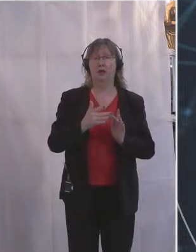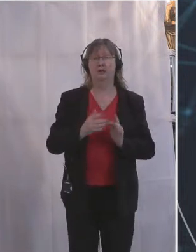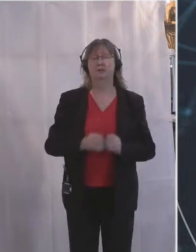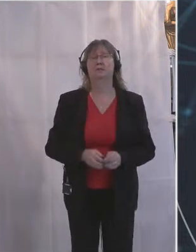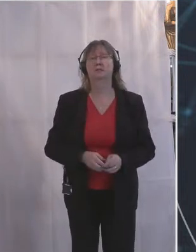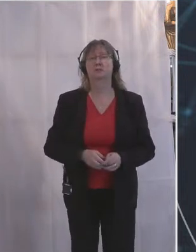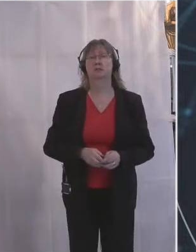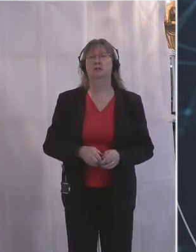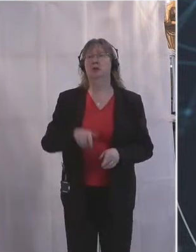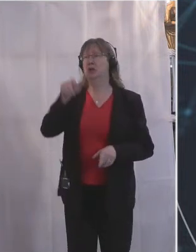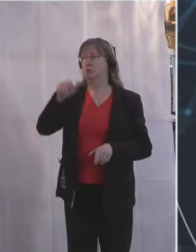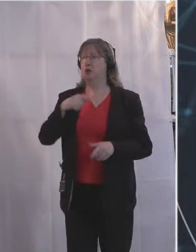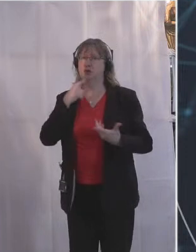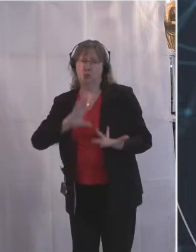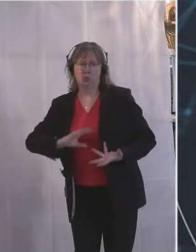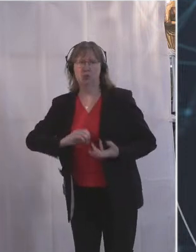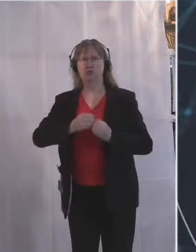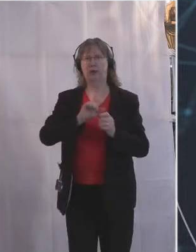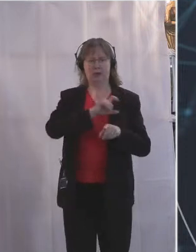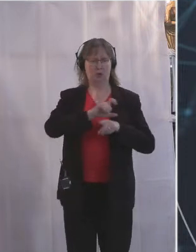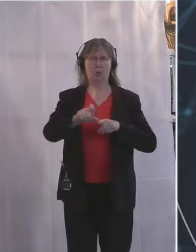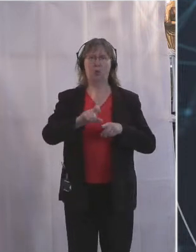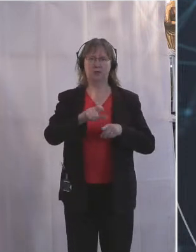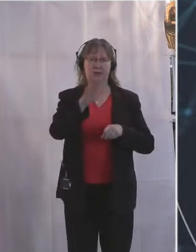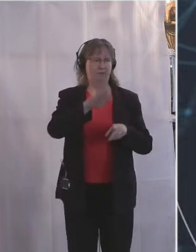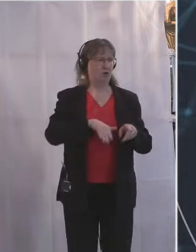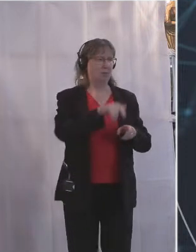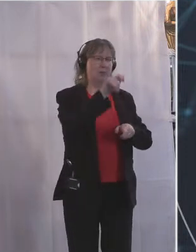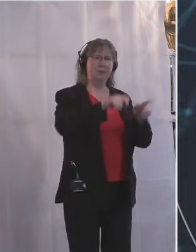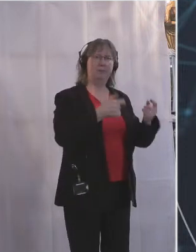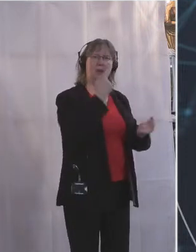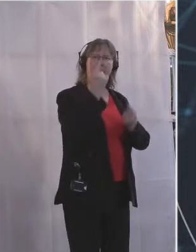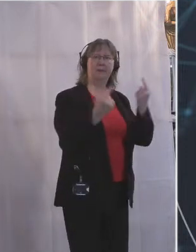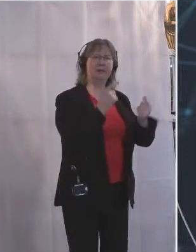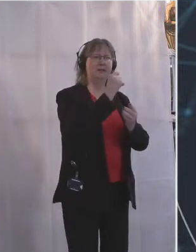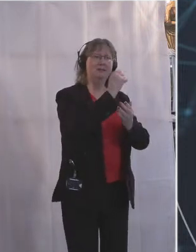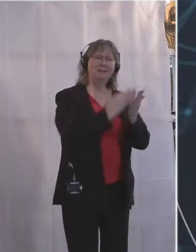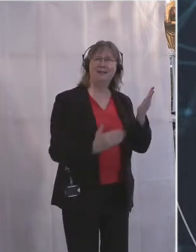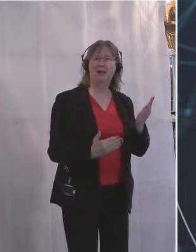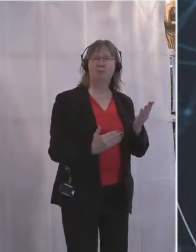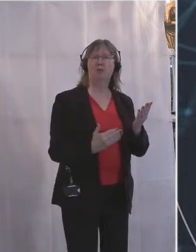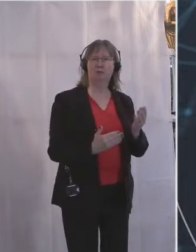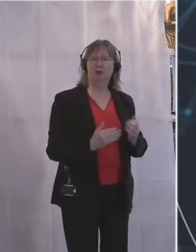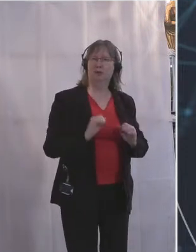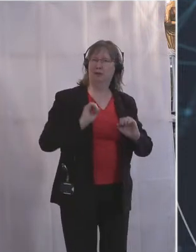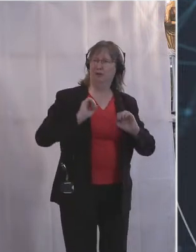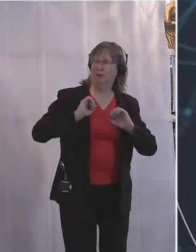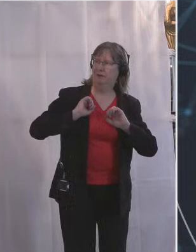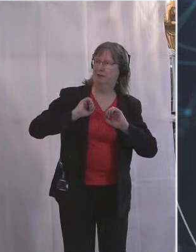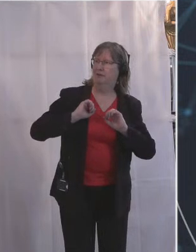by and disabled people sharing their own